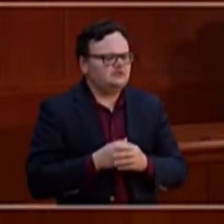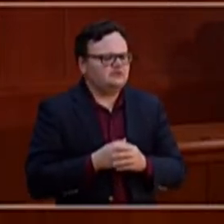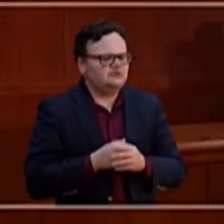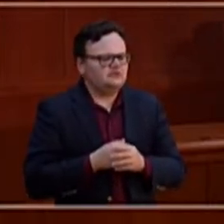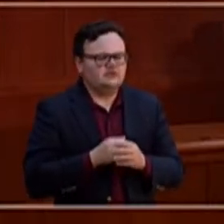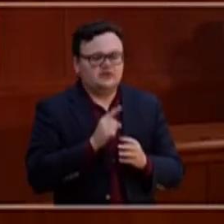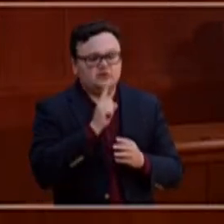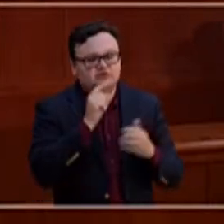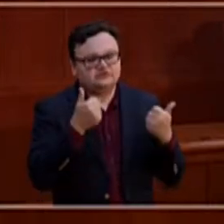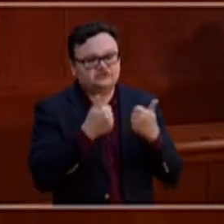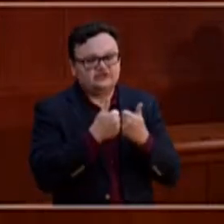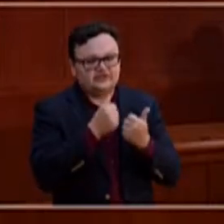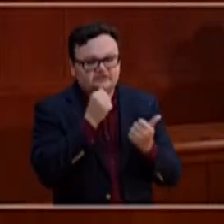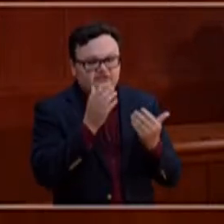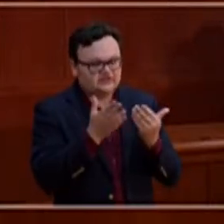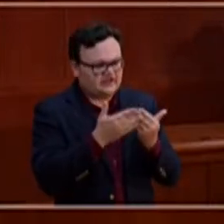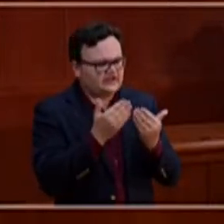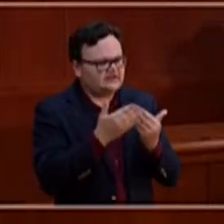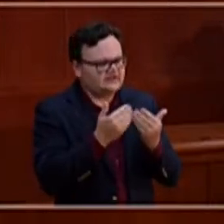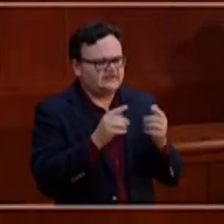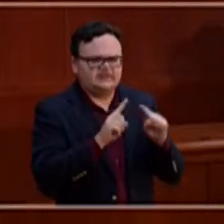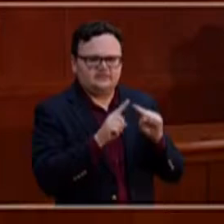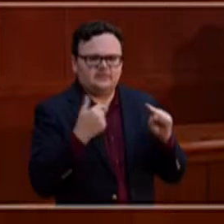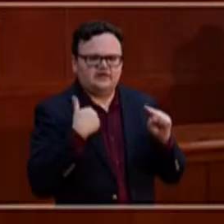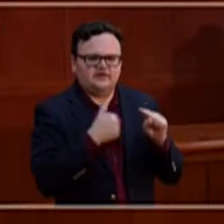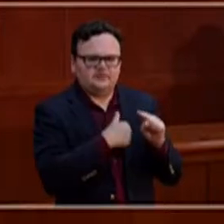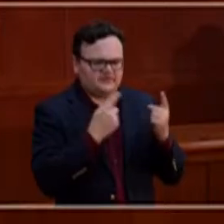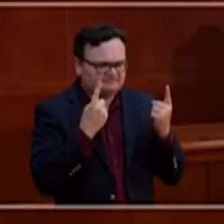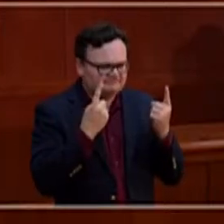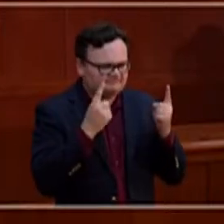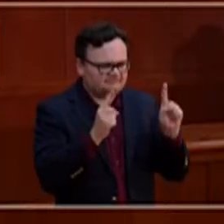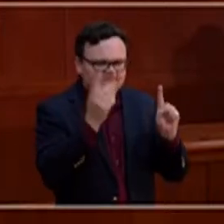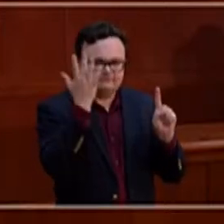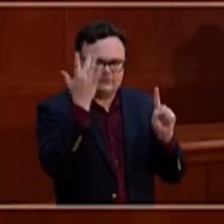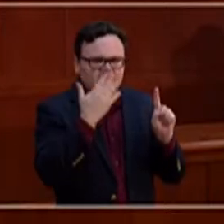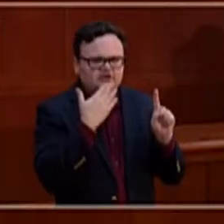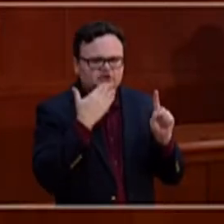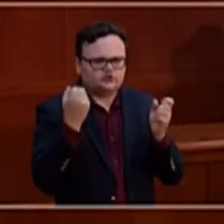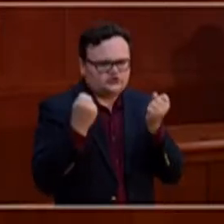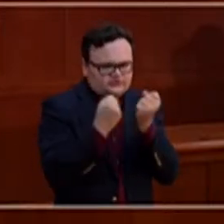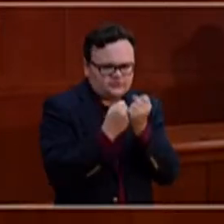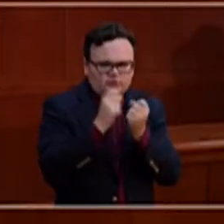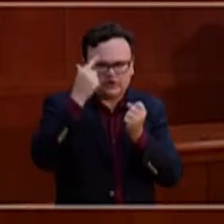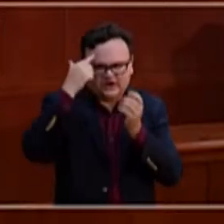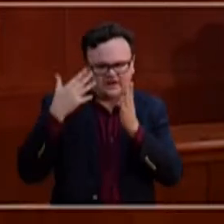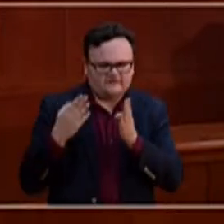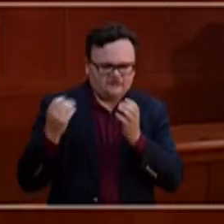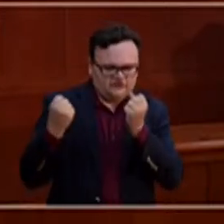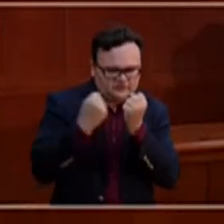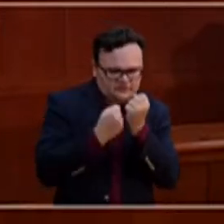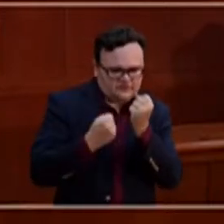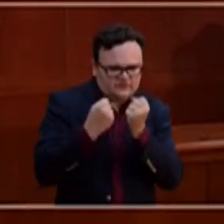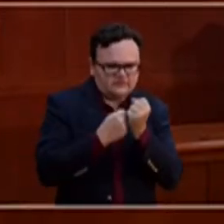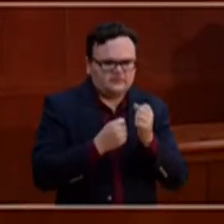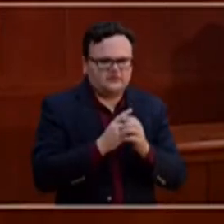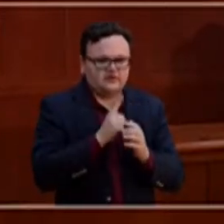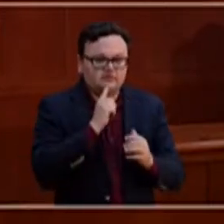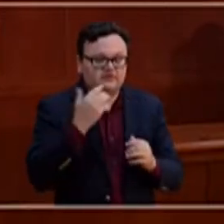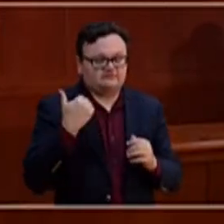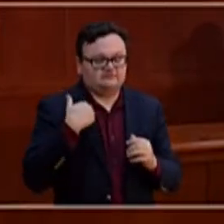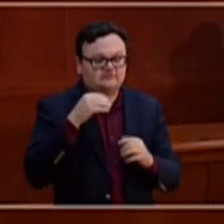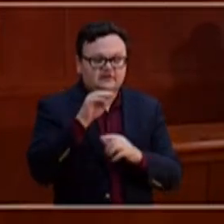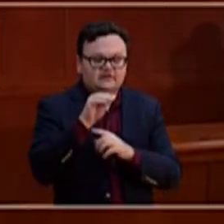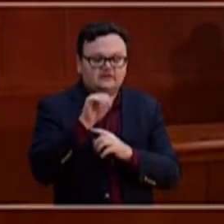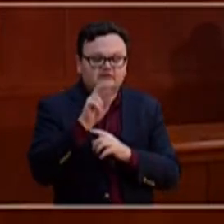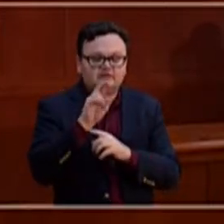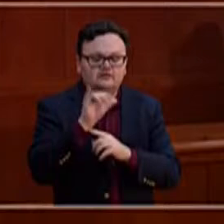been a challenge, but our members have been able to rise to that challenge because of the support we have had from this administration. So Early in March and April,